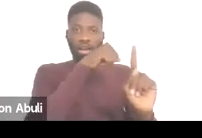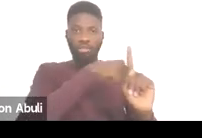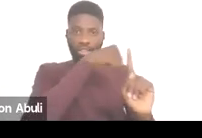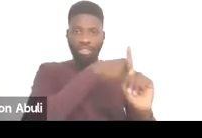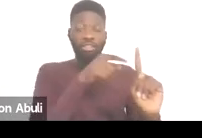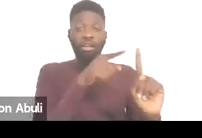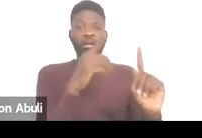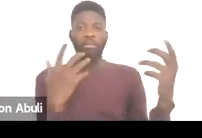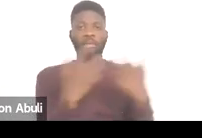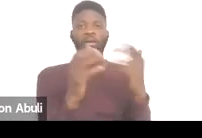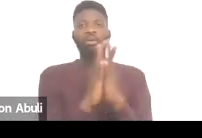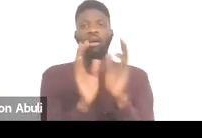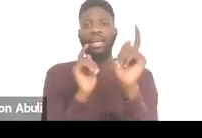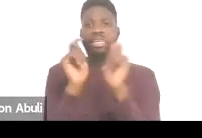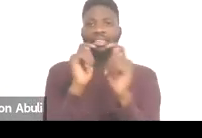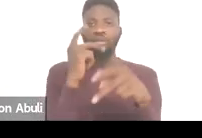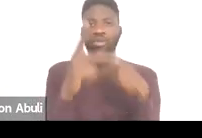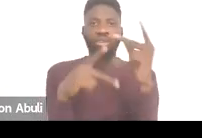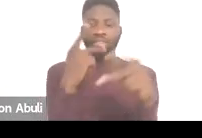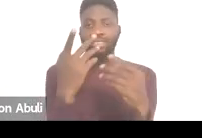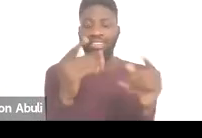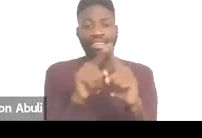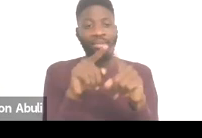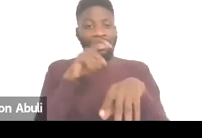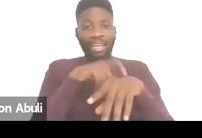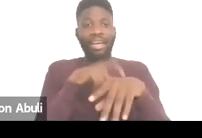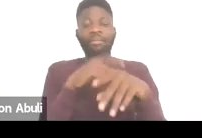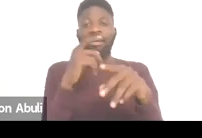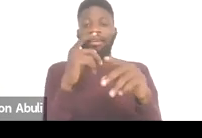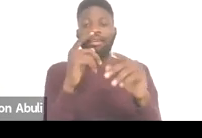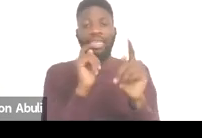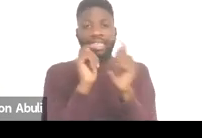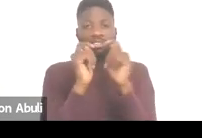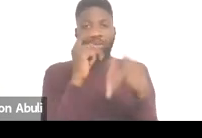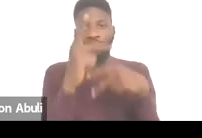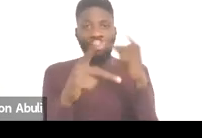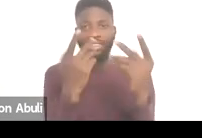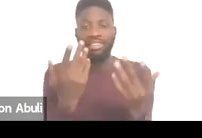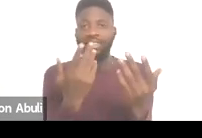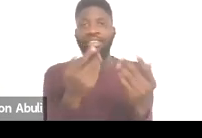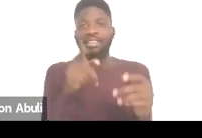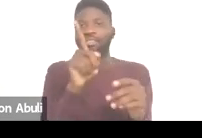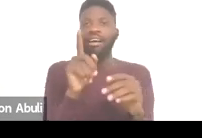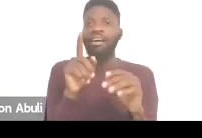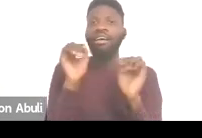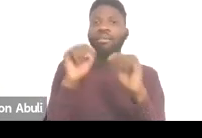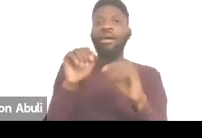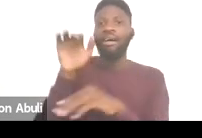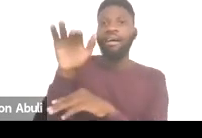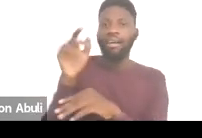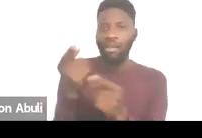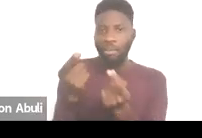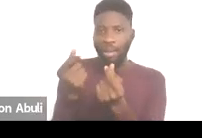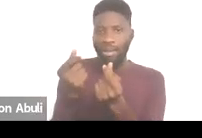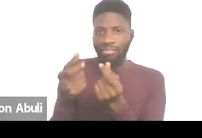process, or even after the interview process while you're at work. How to maybe ask for a raise.